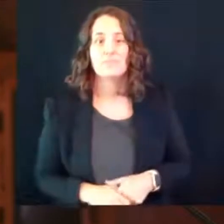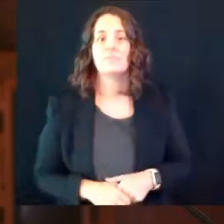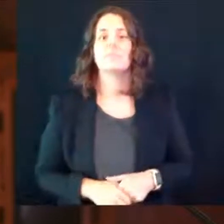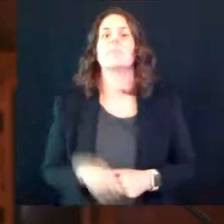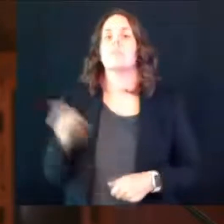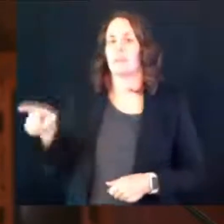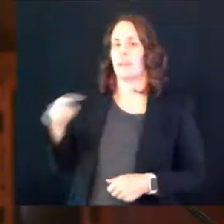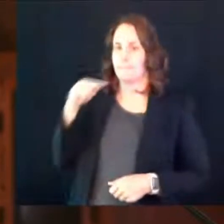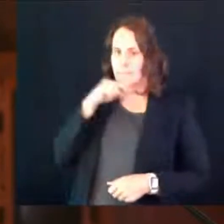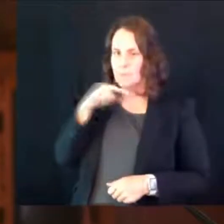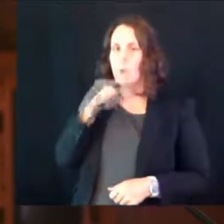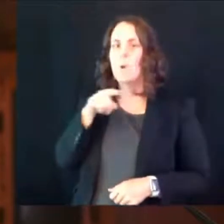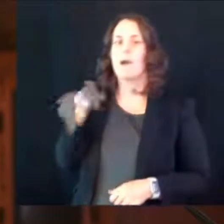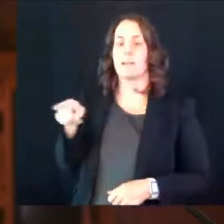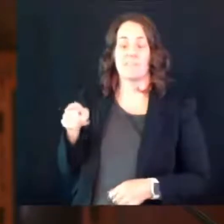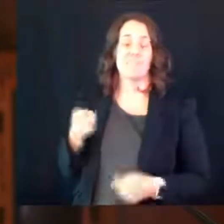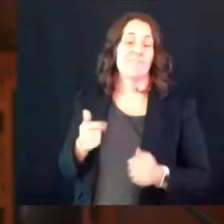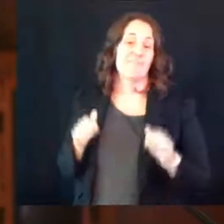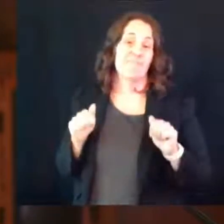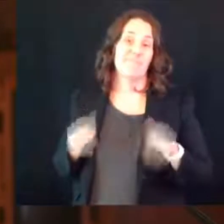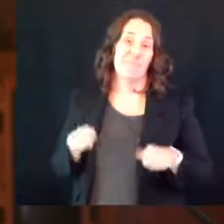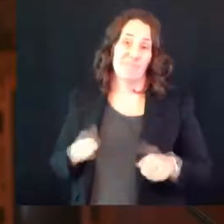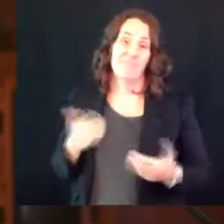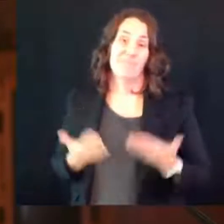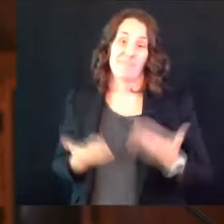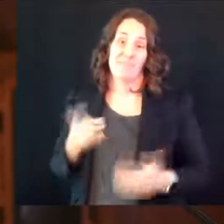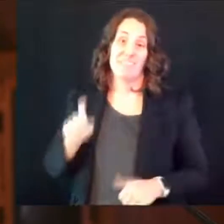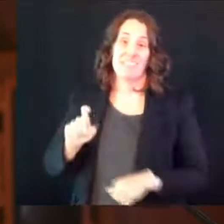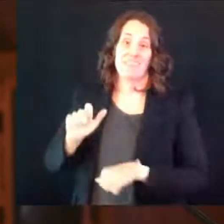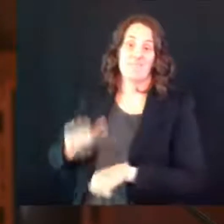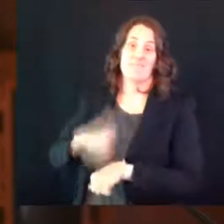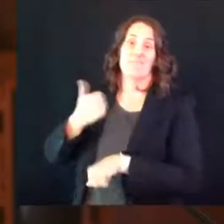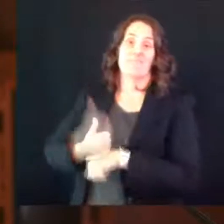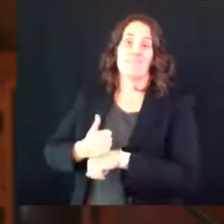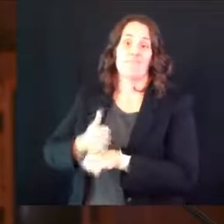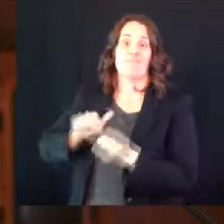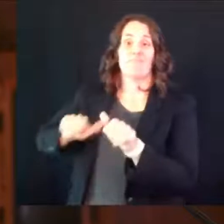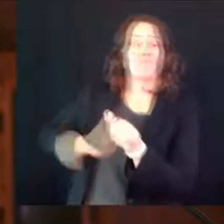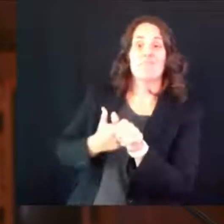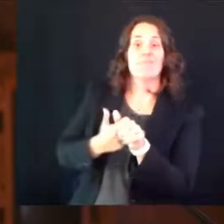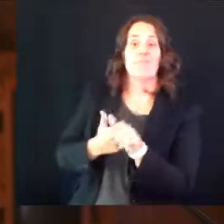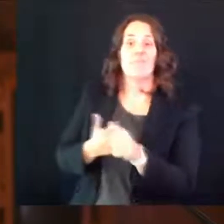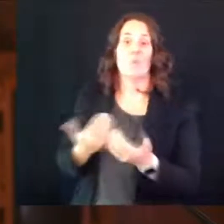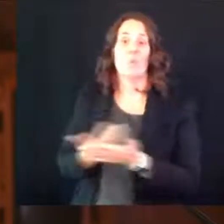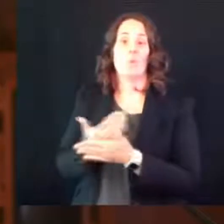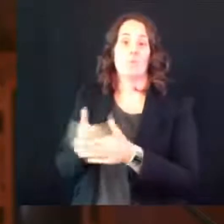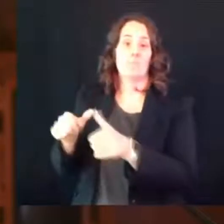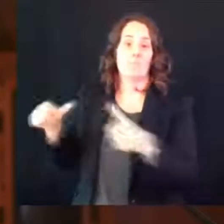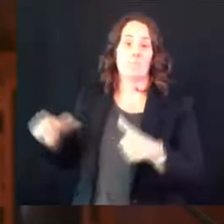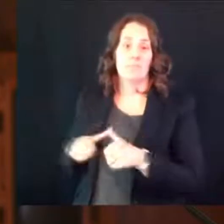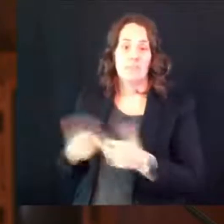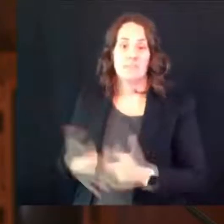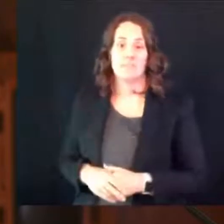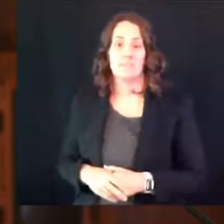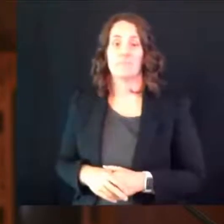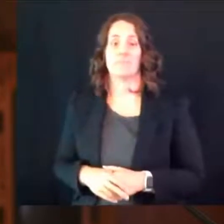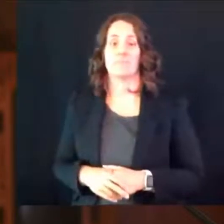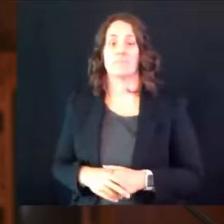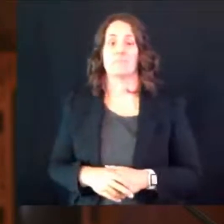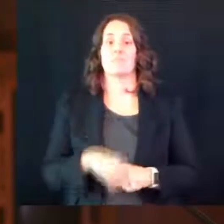happy to have conversations here in Dane County should the cases here get to a place where they might